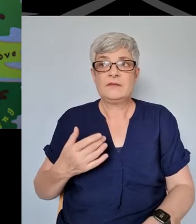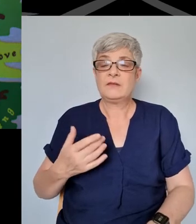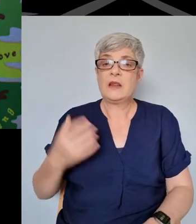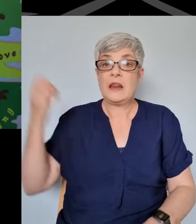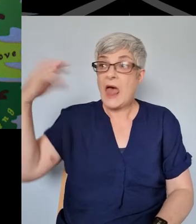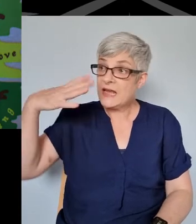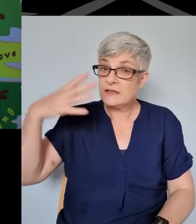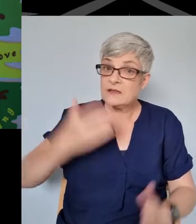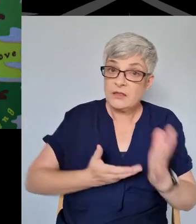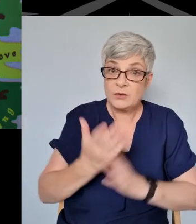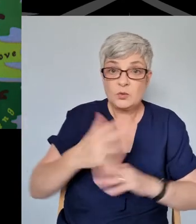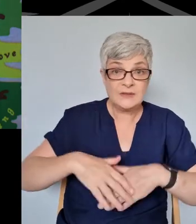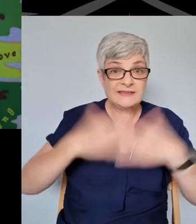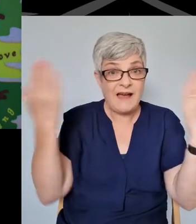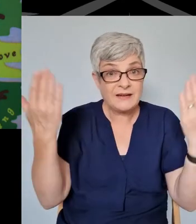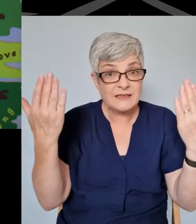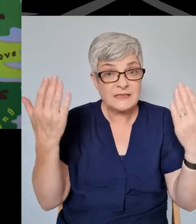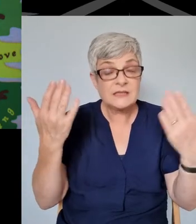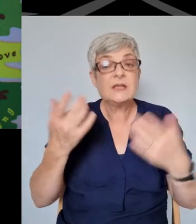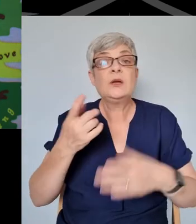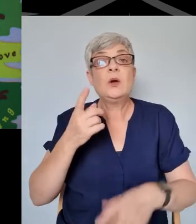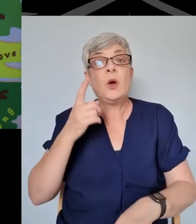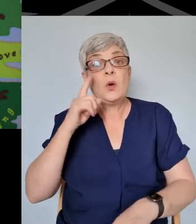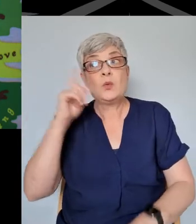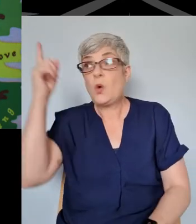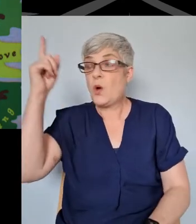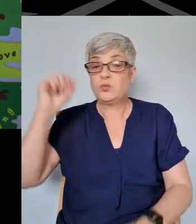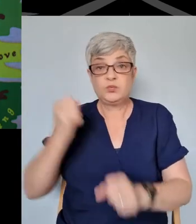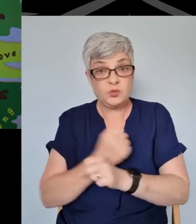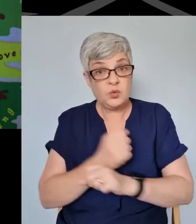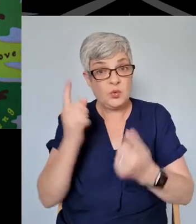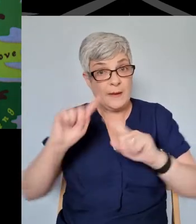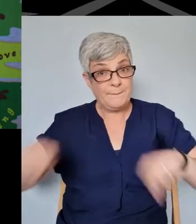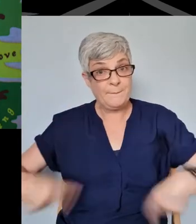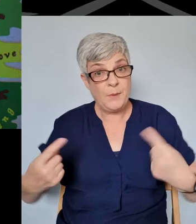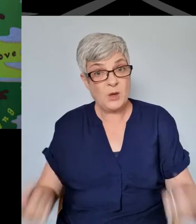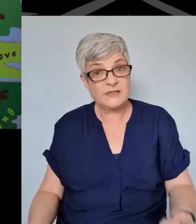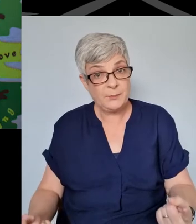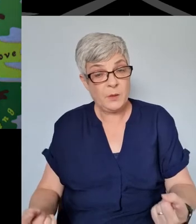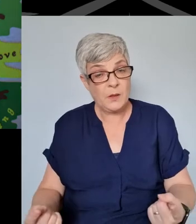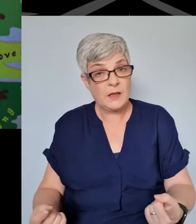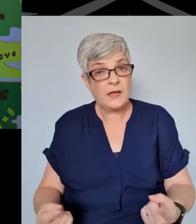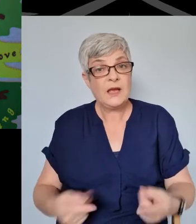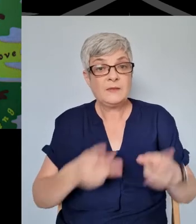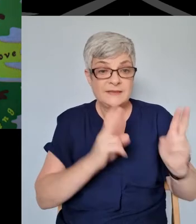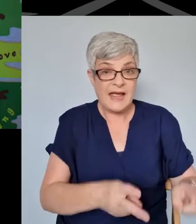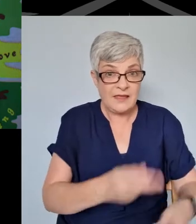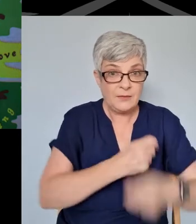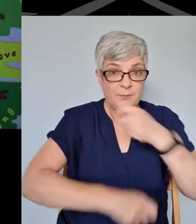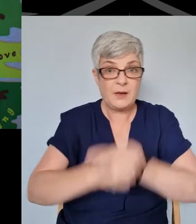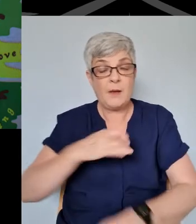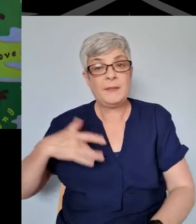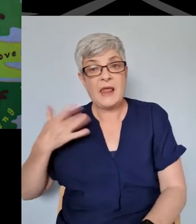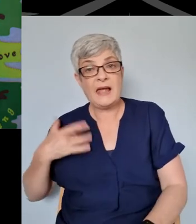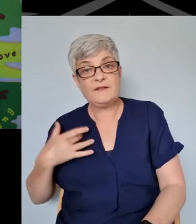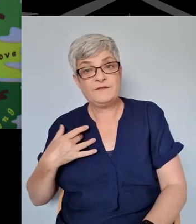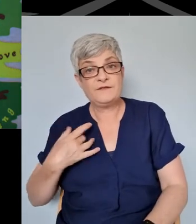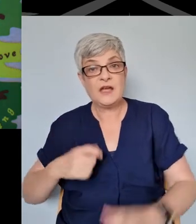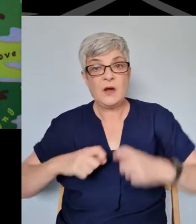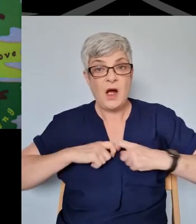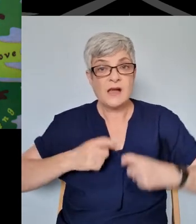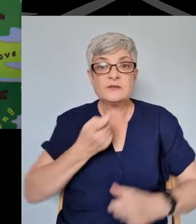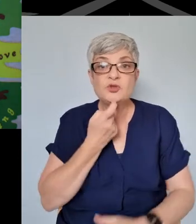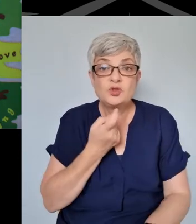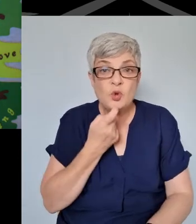God is going to do what seems impossible. He would bring life where there is only death. He will turn hearts of stone to hearts